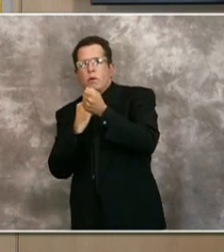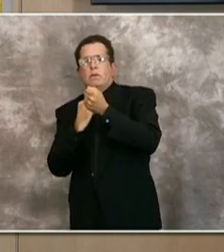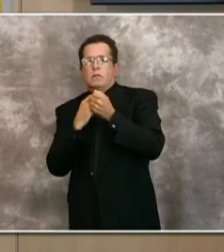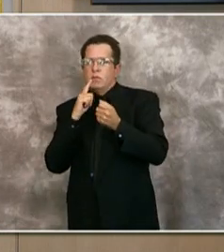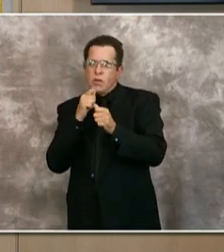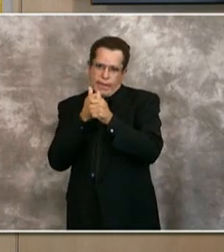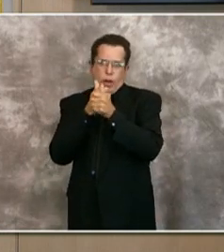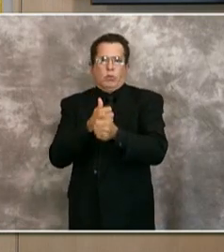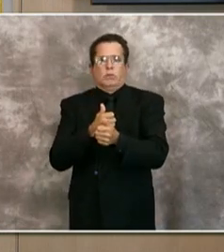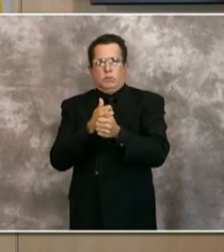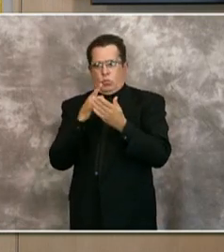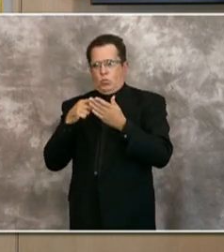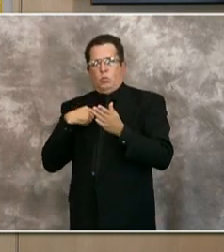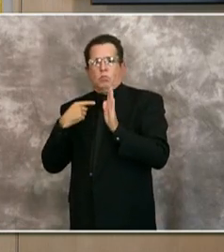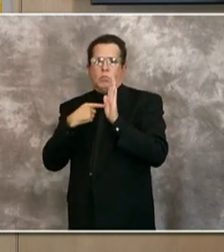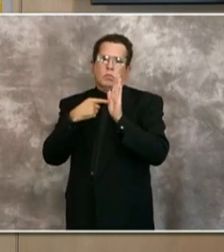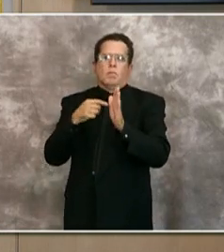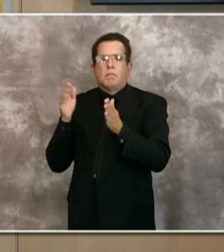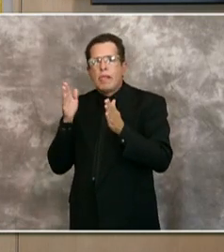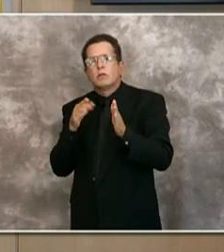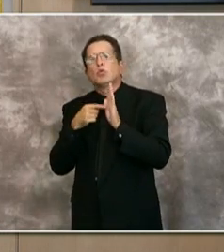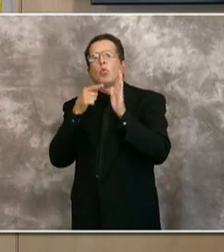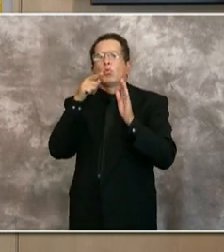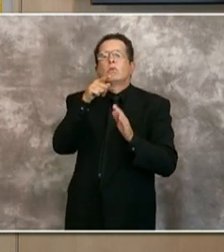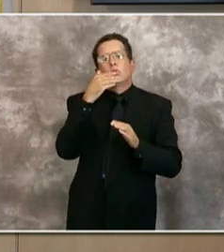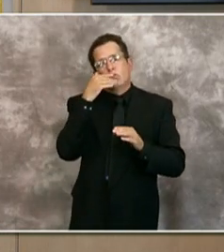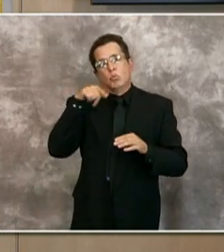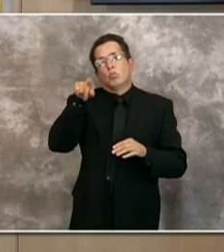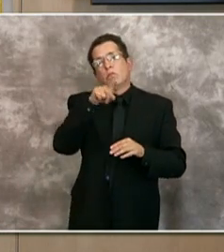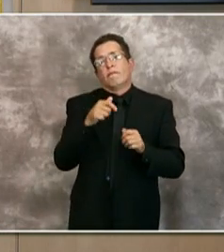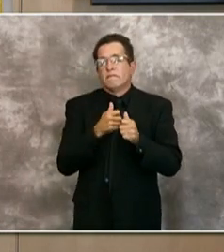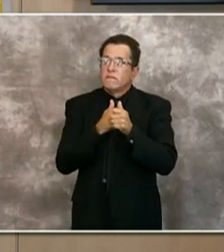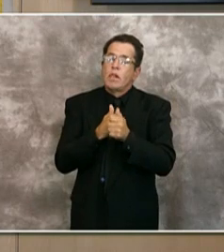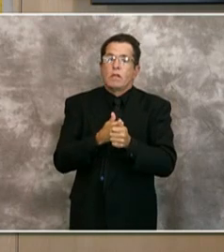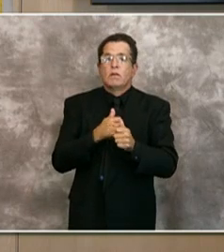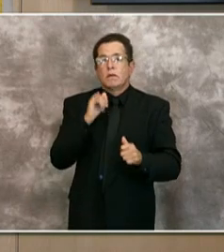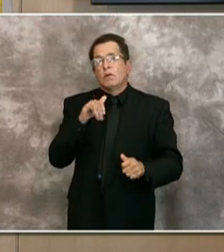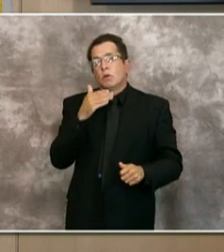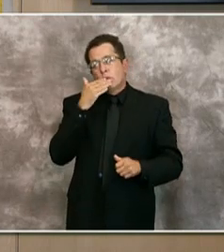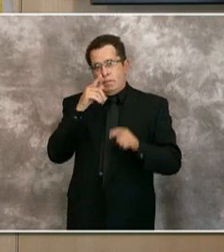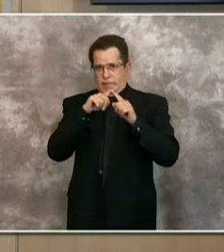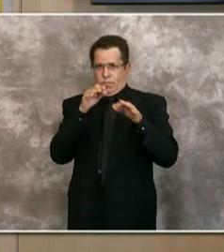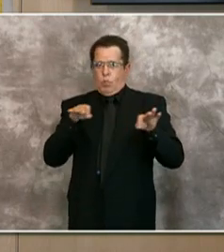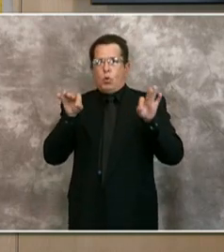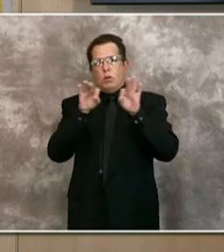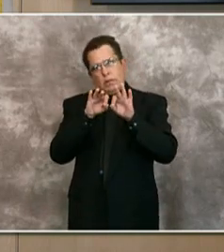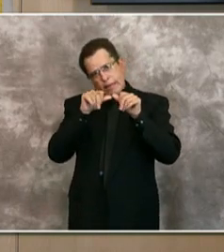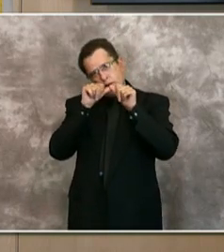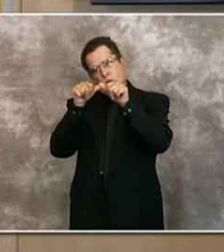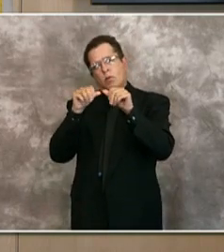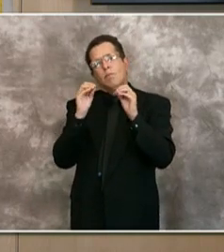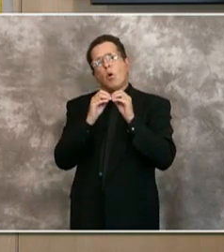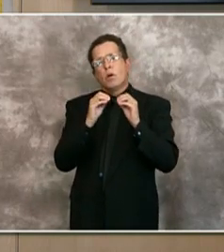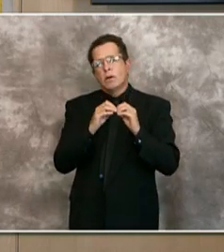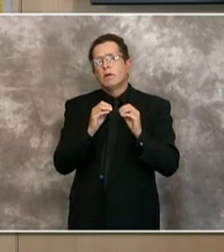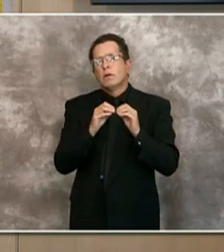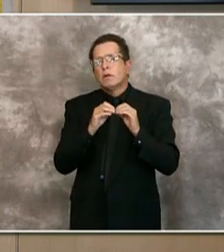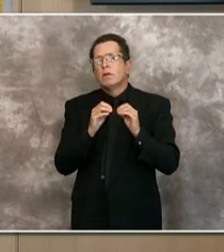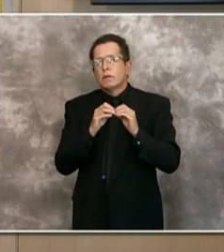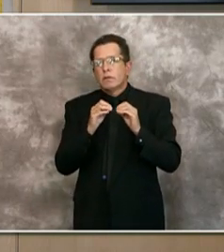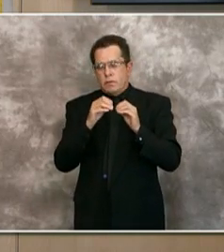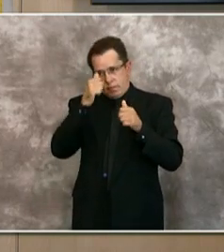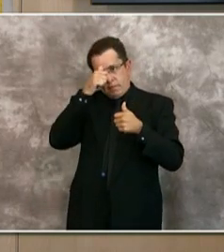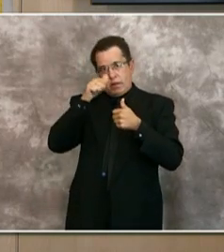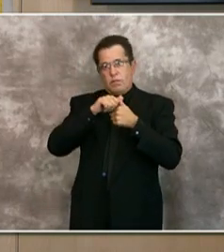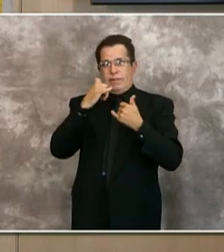general adherence to the things that we put out. But it is important for us to continue to remind each other that the